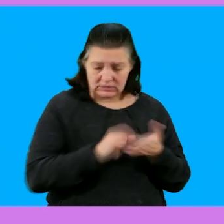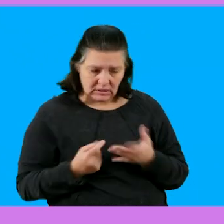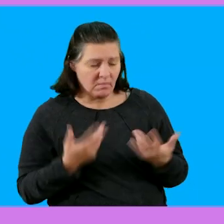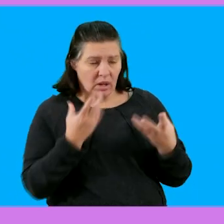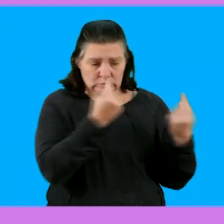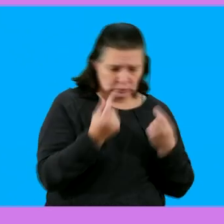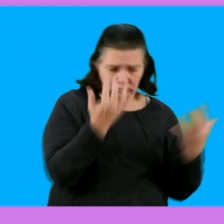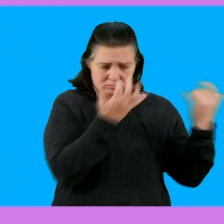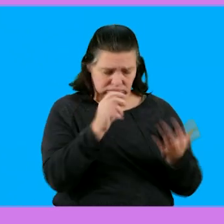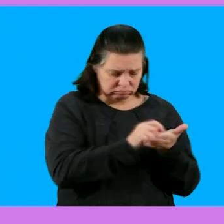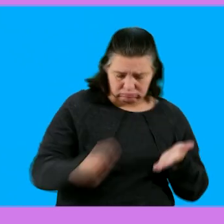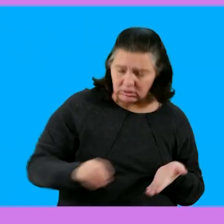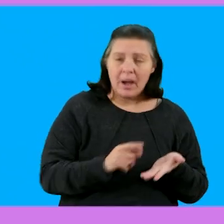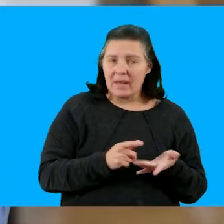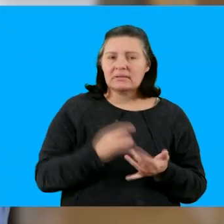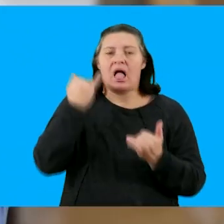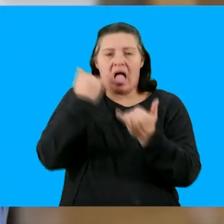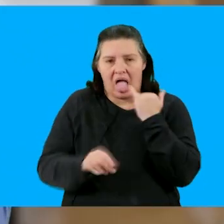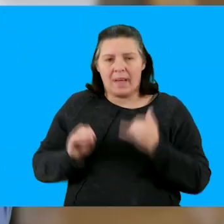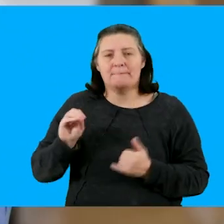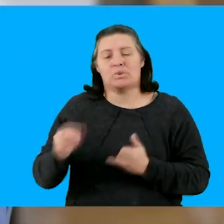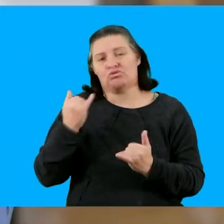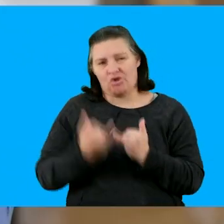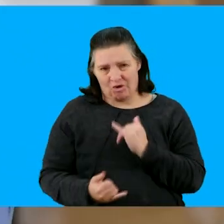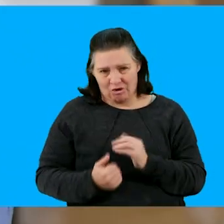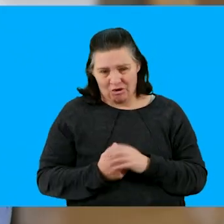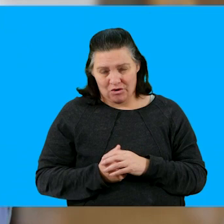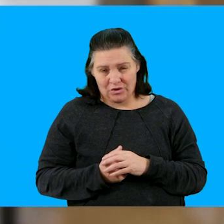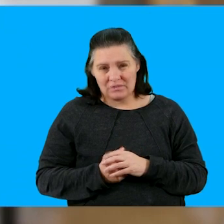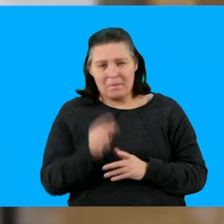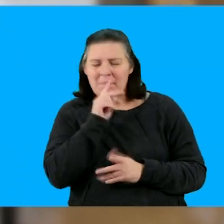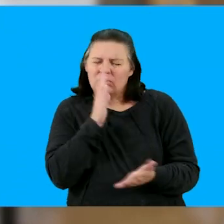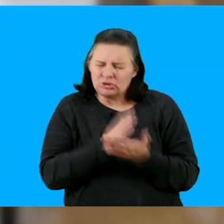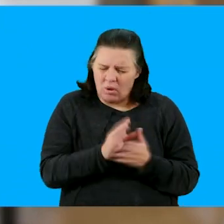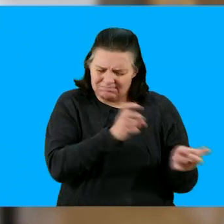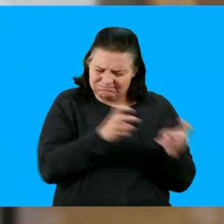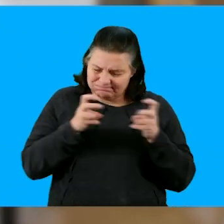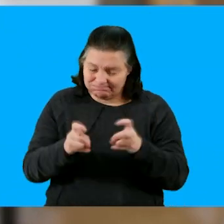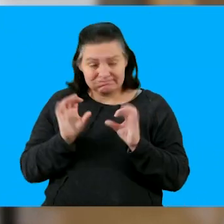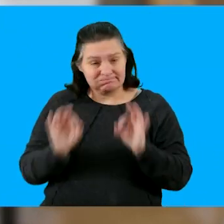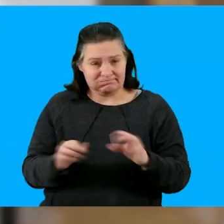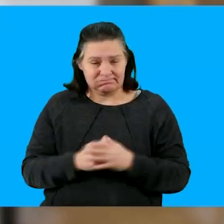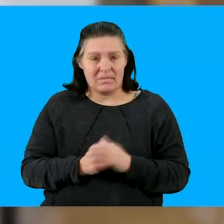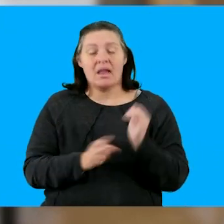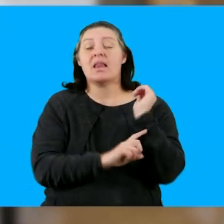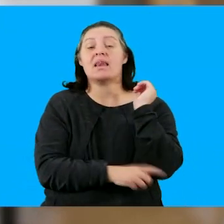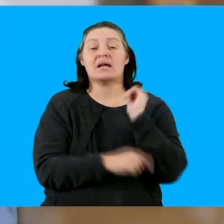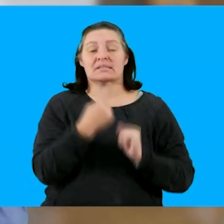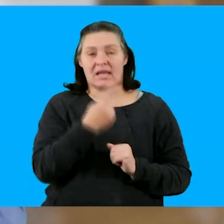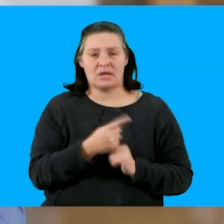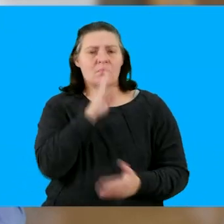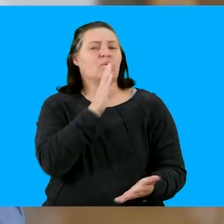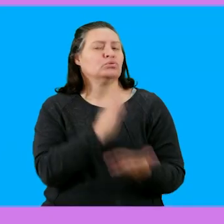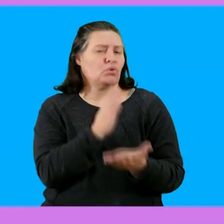have a lot of calculations to do, it is so easy for mistakes to slip in. Then lastly, I indicated